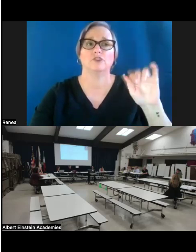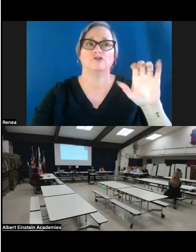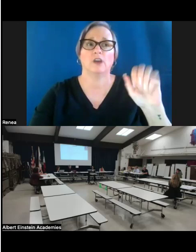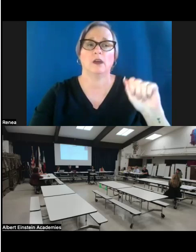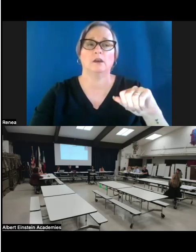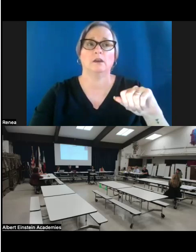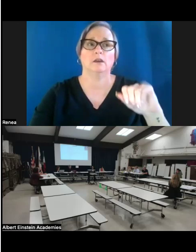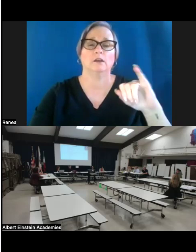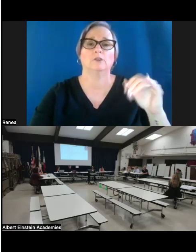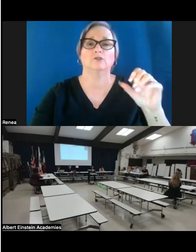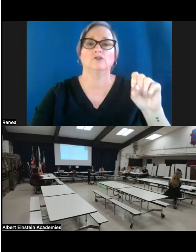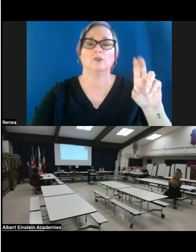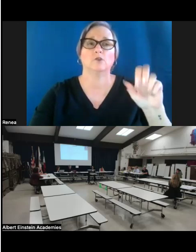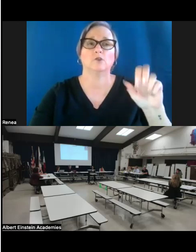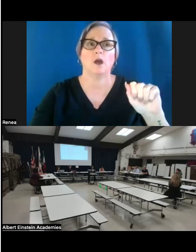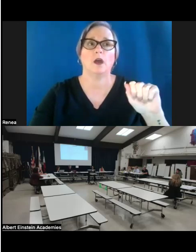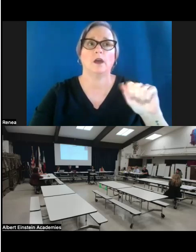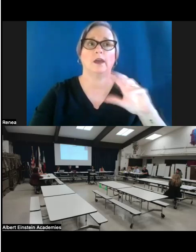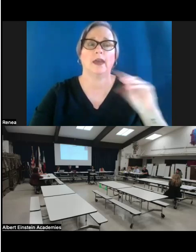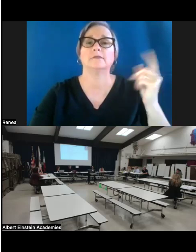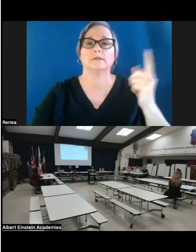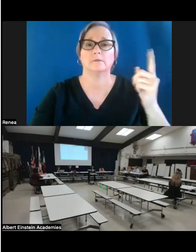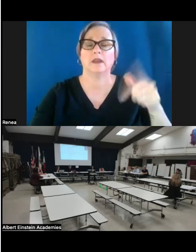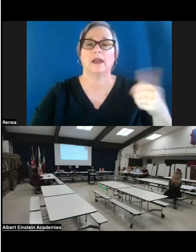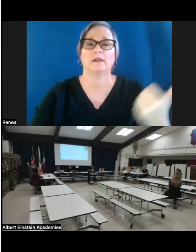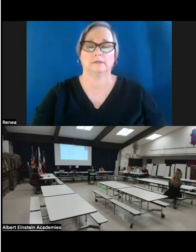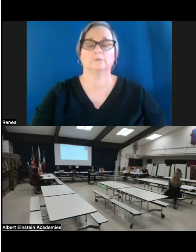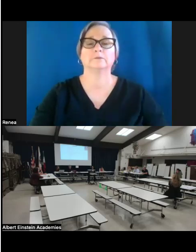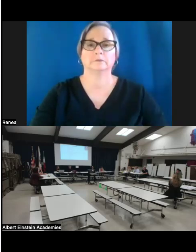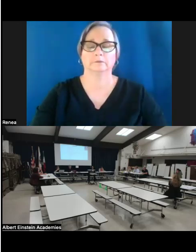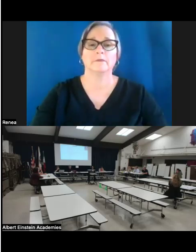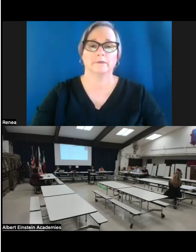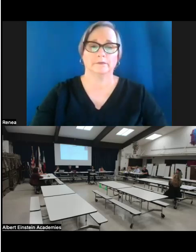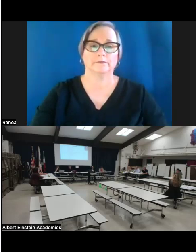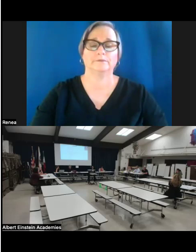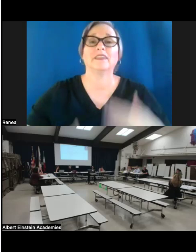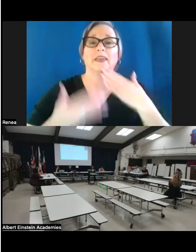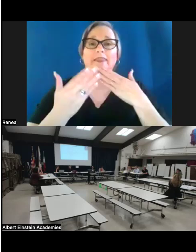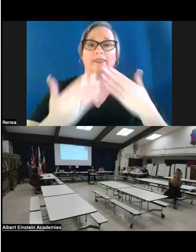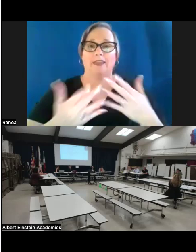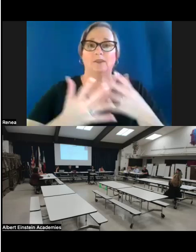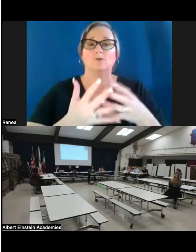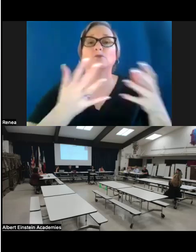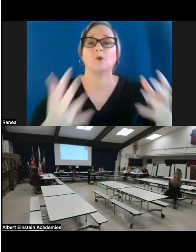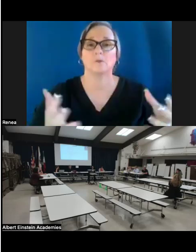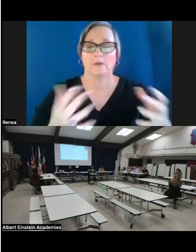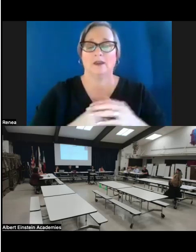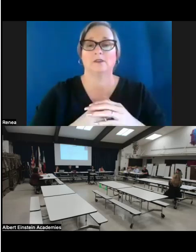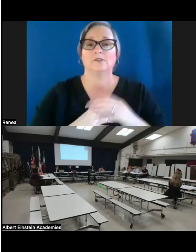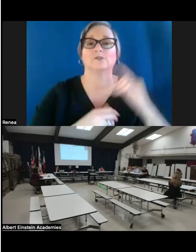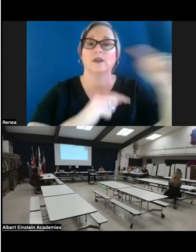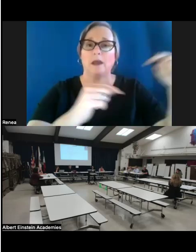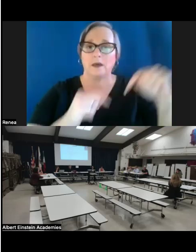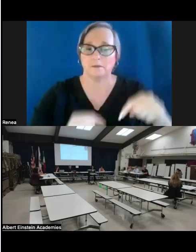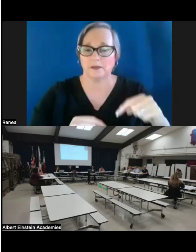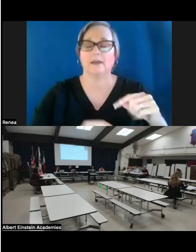Lane, and Elizabeth Damon. So thank you so much for coming and participating